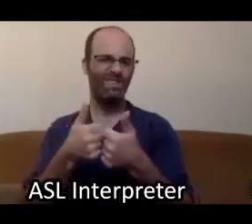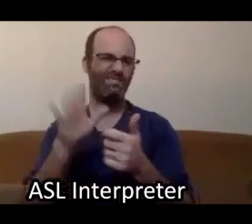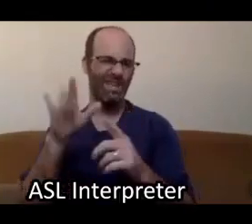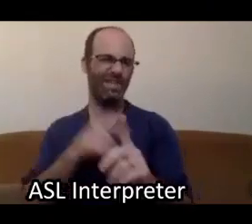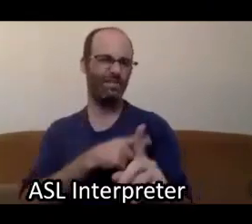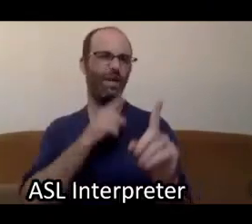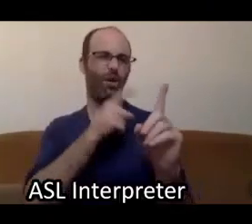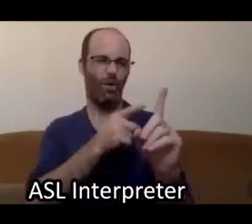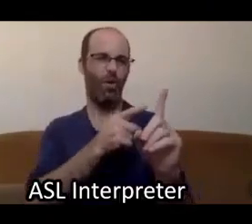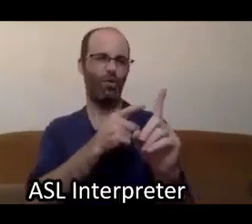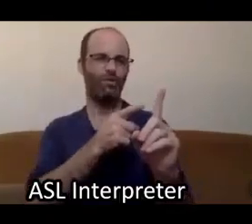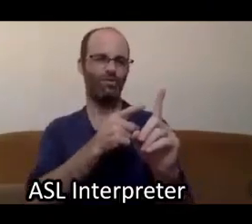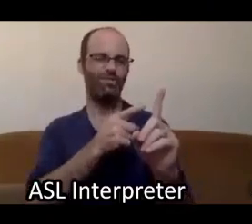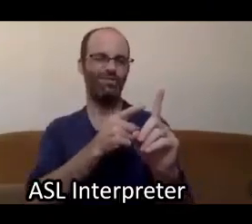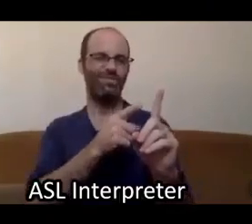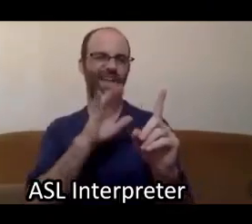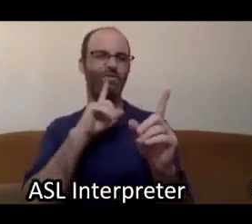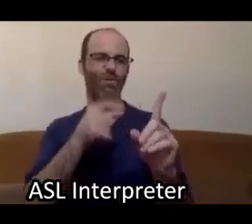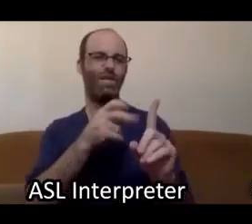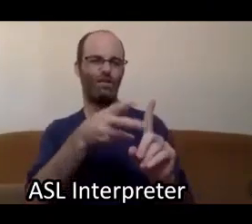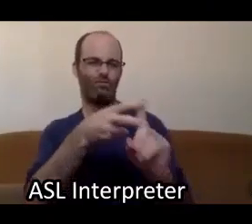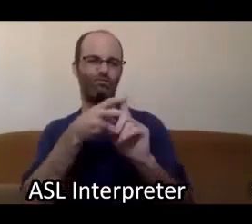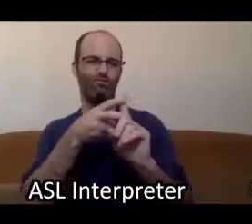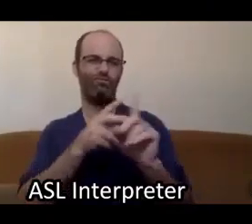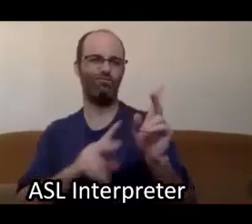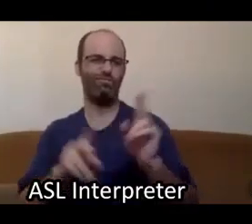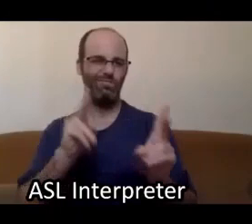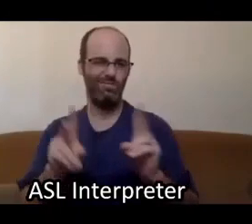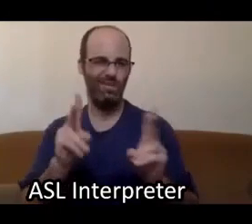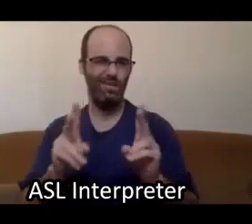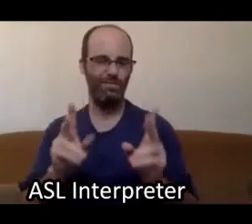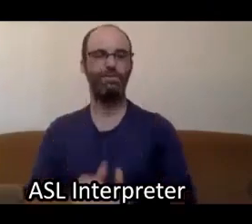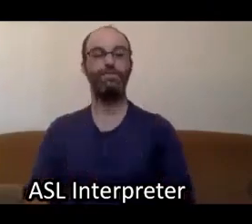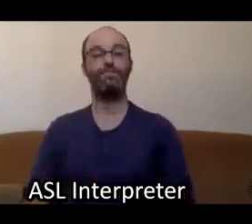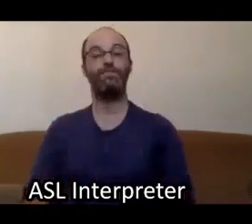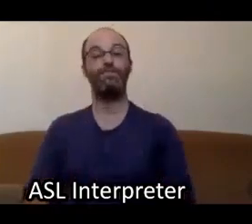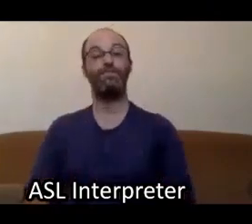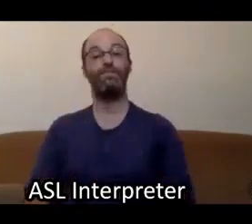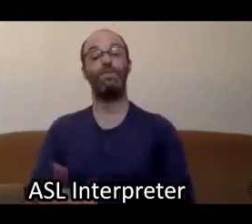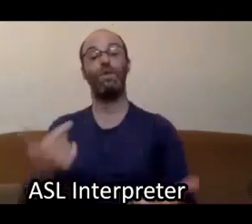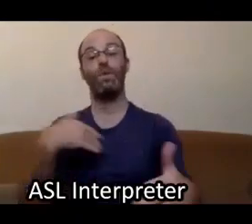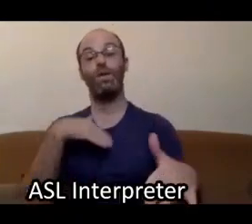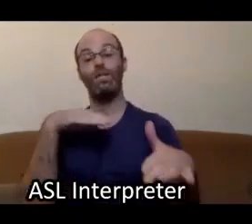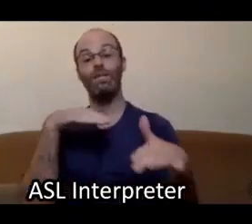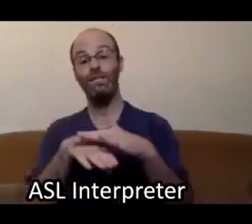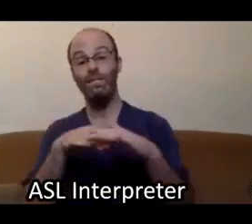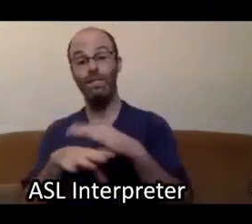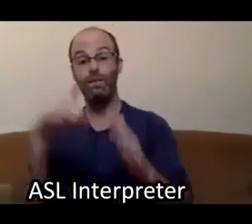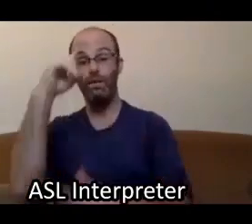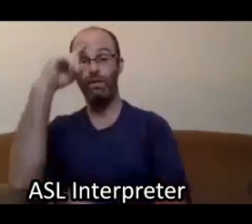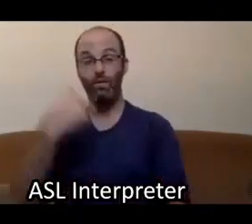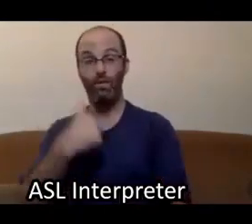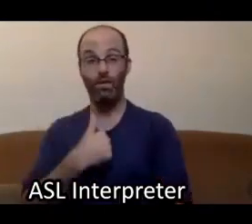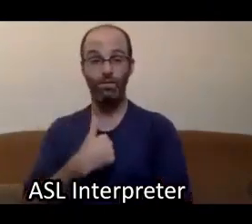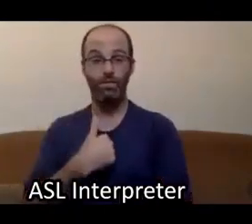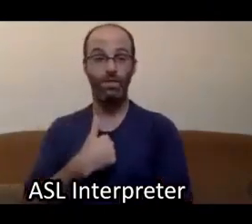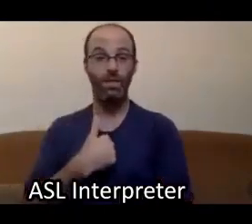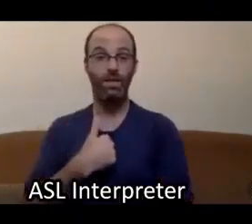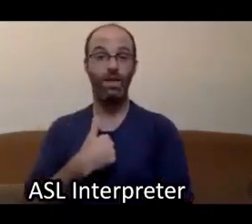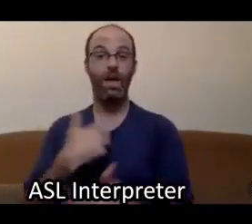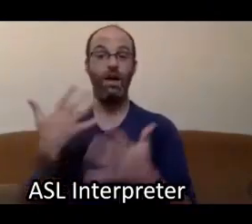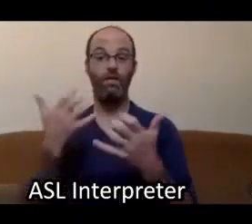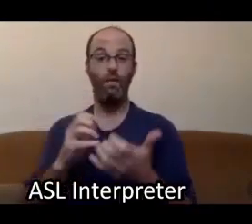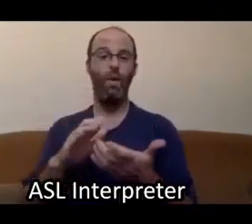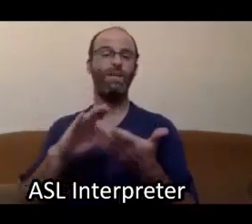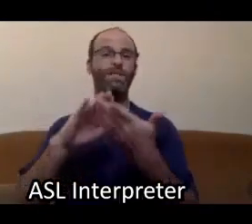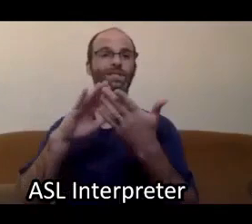So in a way, accessibility to me on this kind of journey of wanting to become a better human being